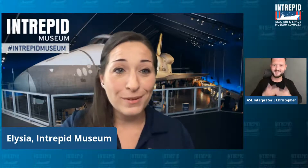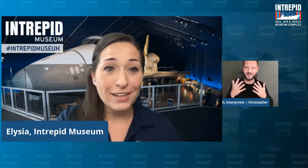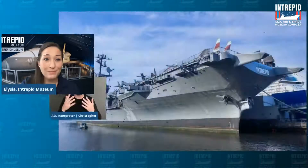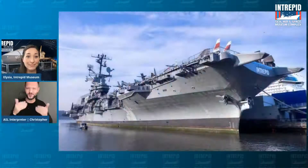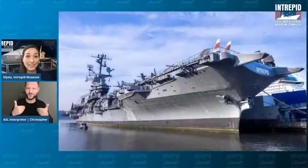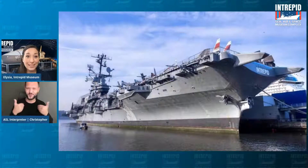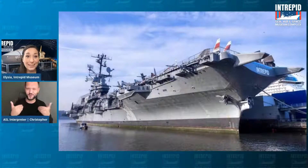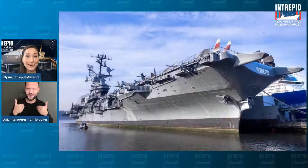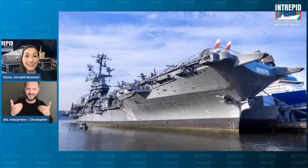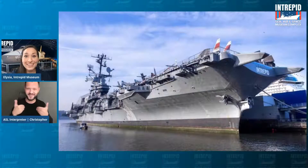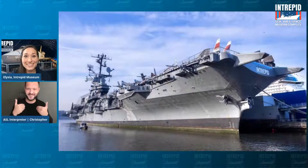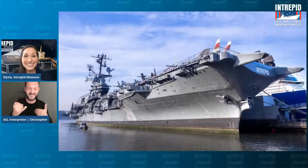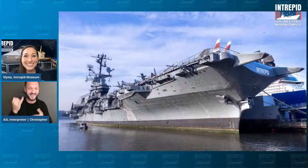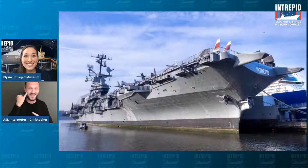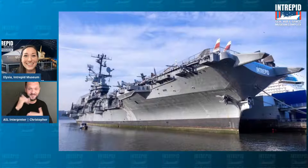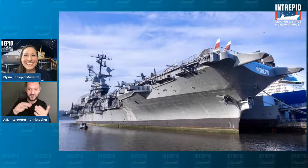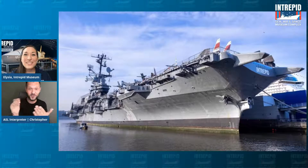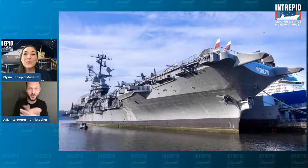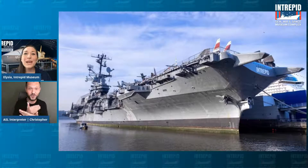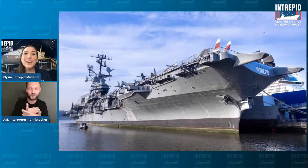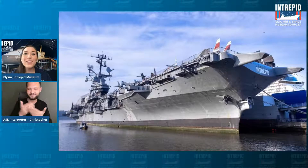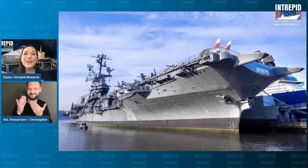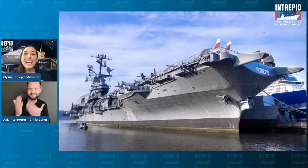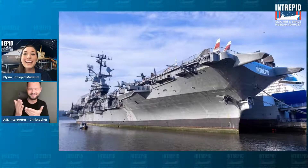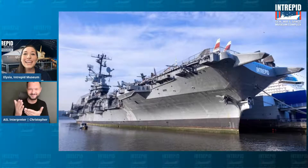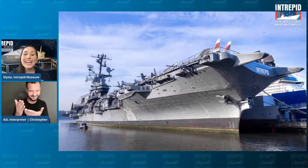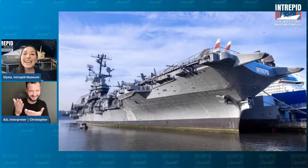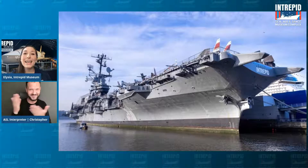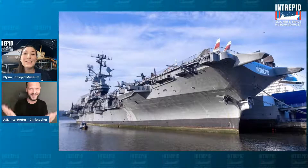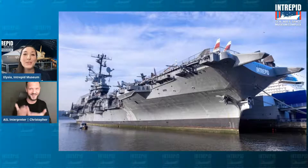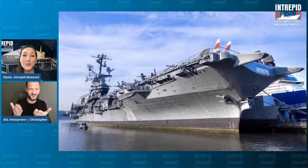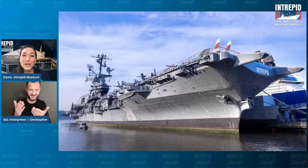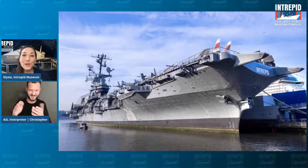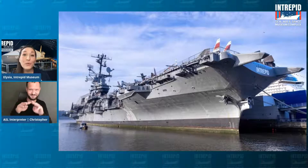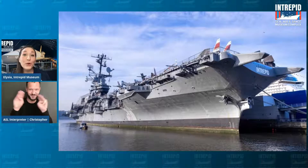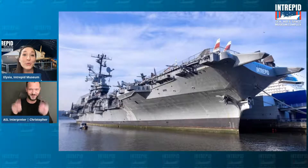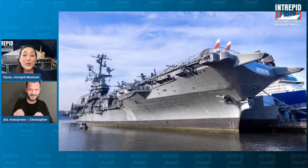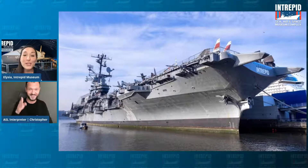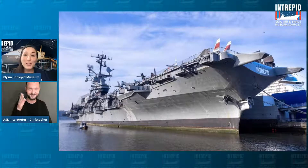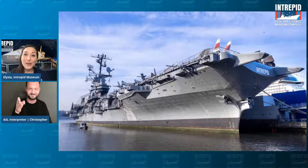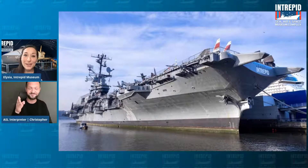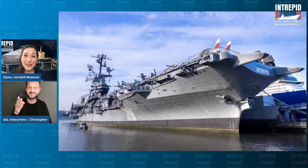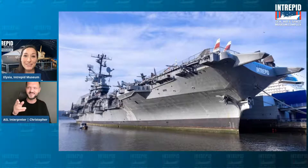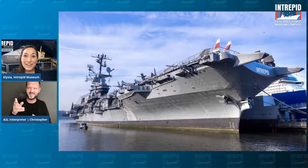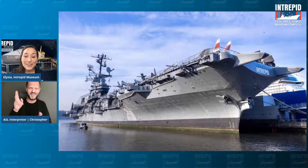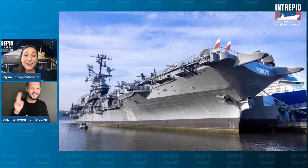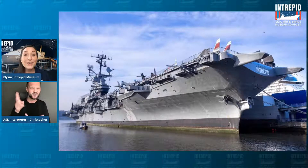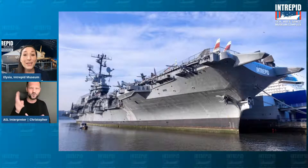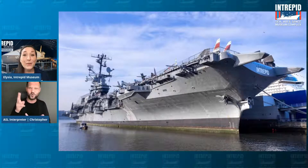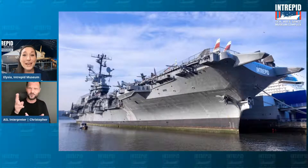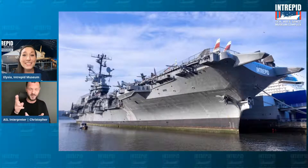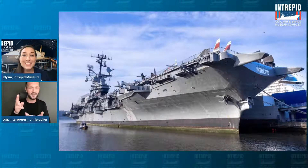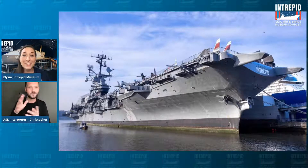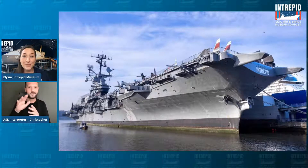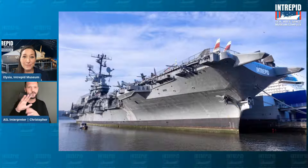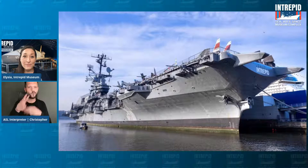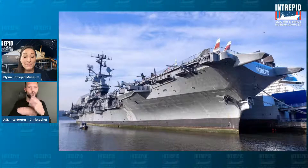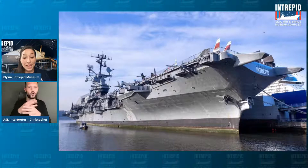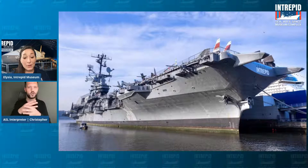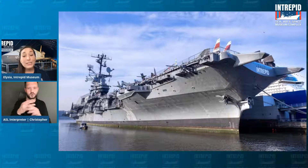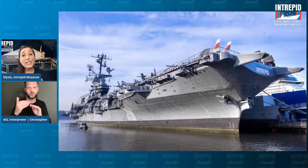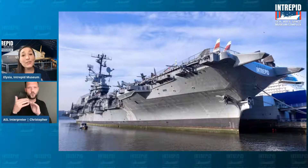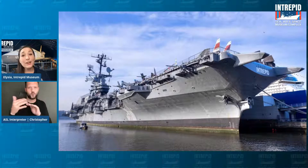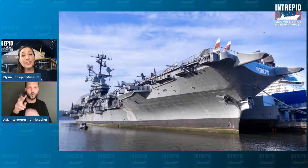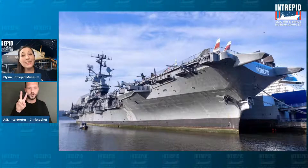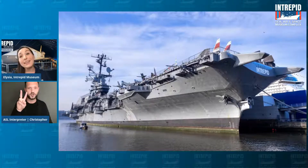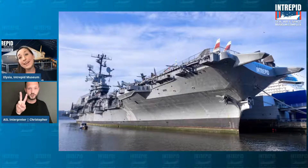Intrepid, well, here it is. So, we are located in a historic World War II aircraft carrier, the USS Intrepid.